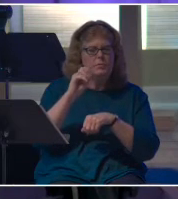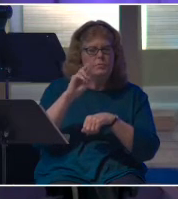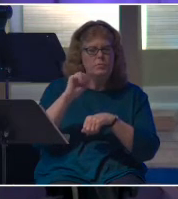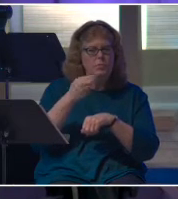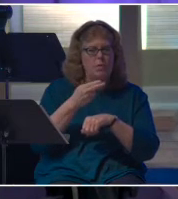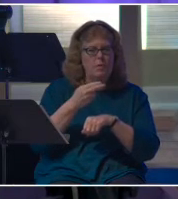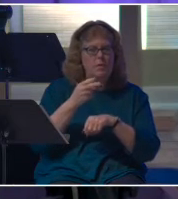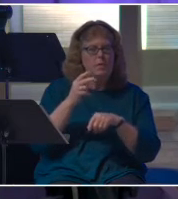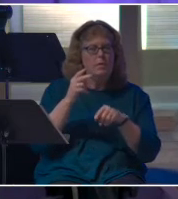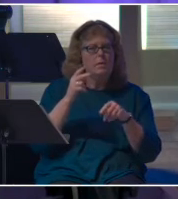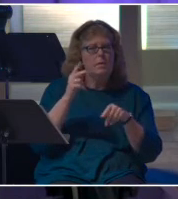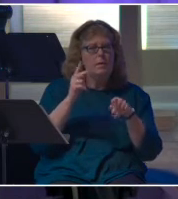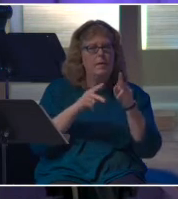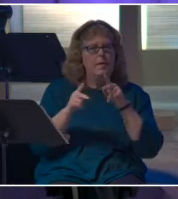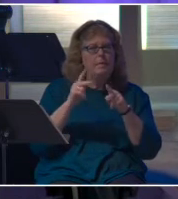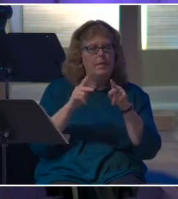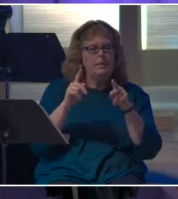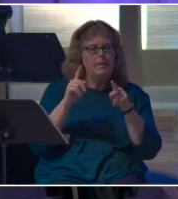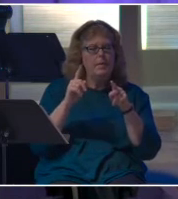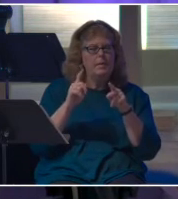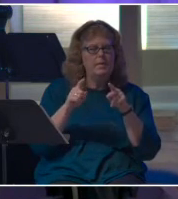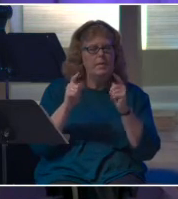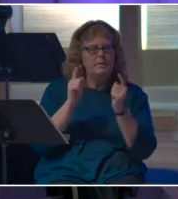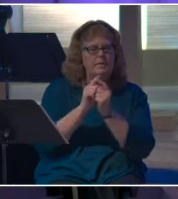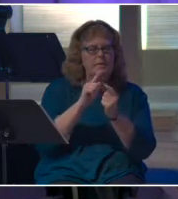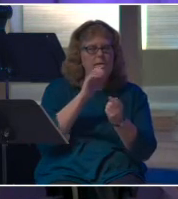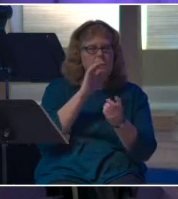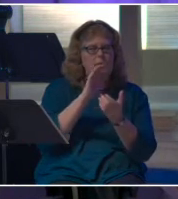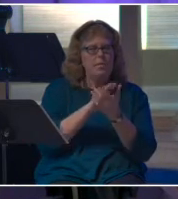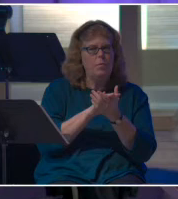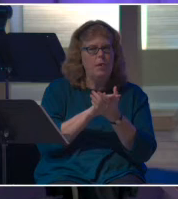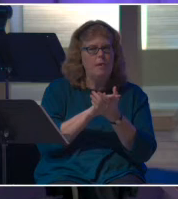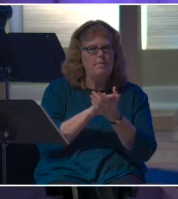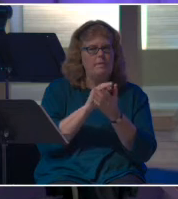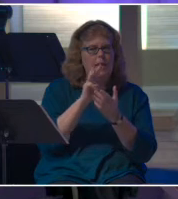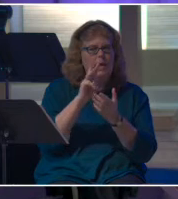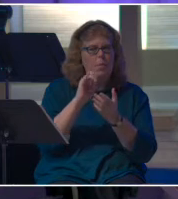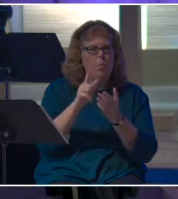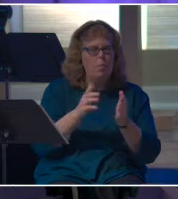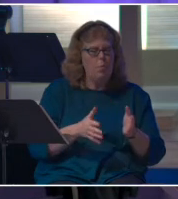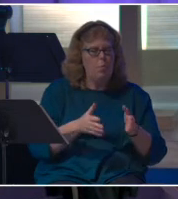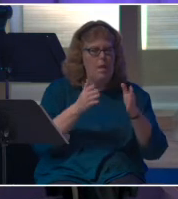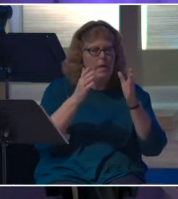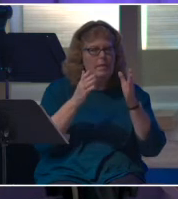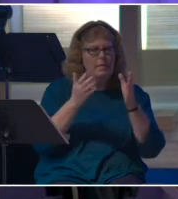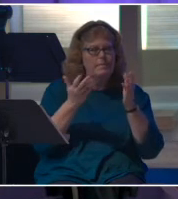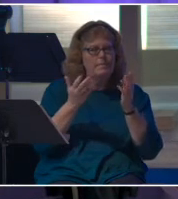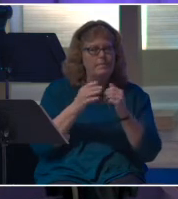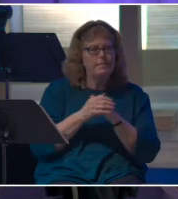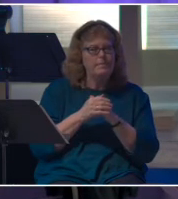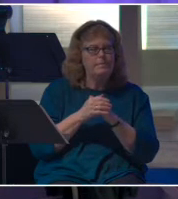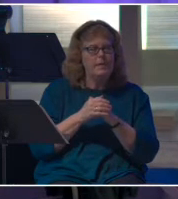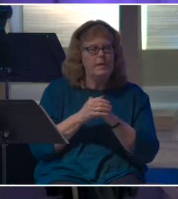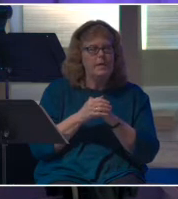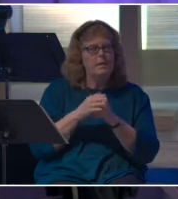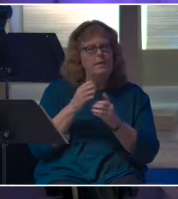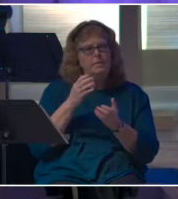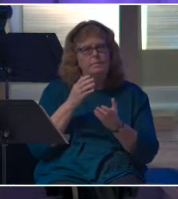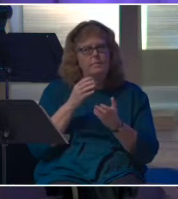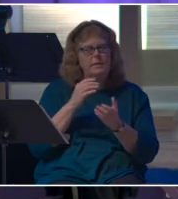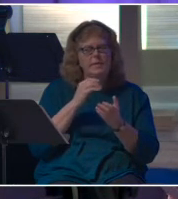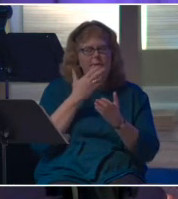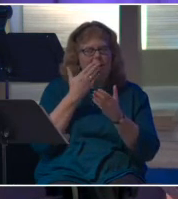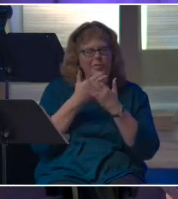that people meet their wife at wells. Now, this is probably not good